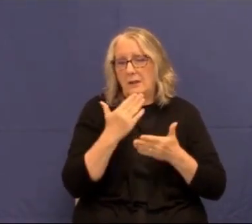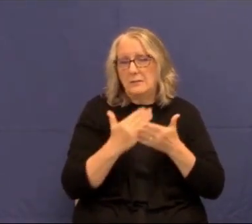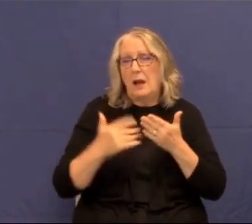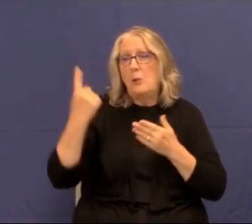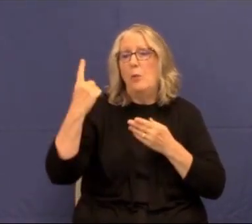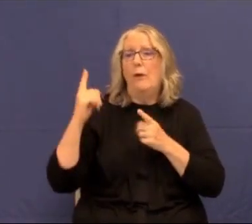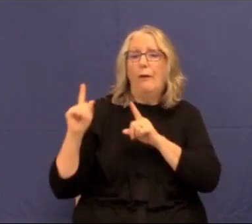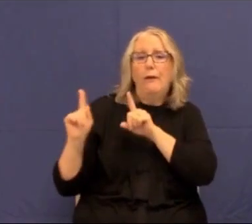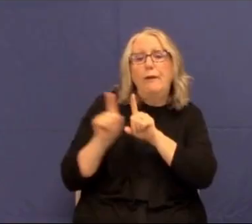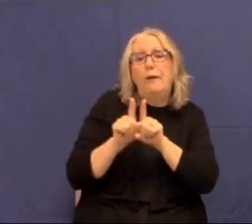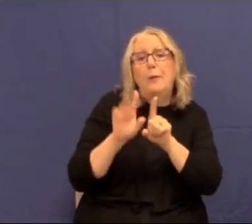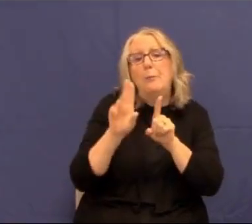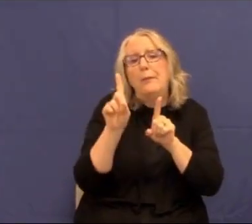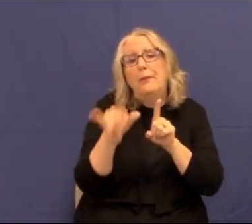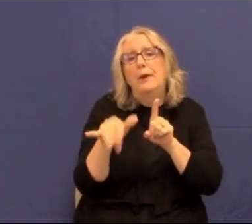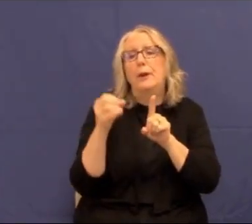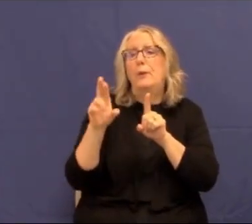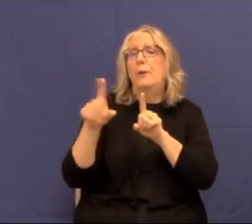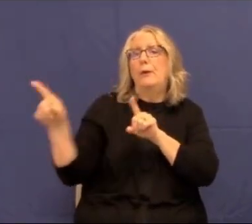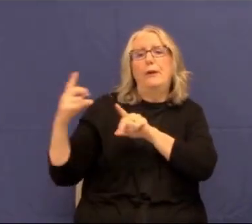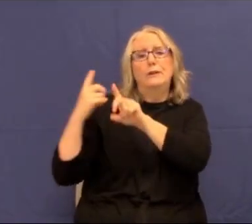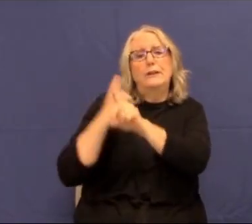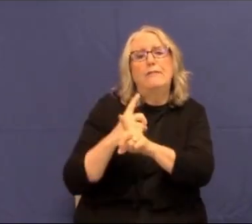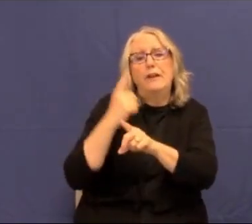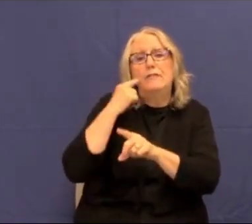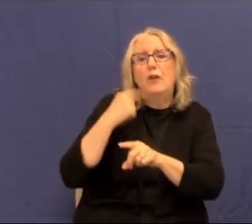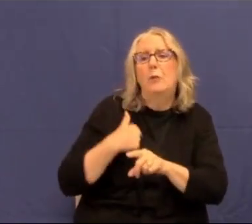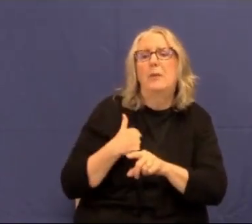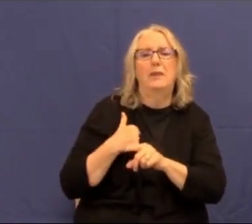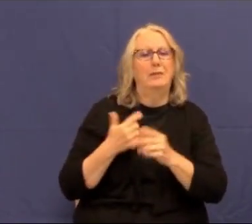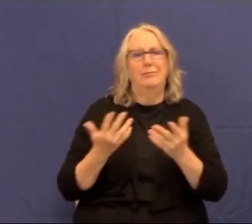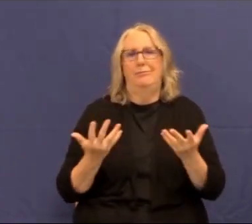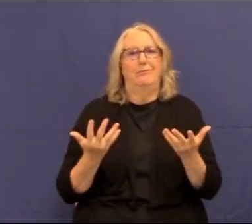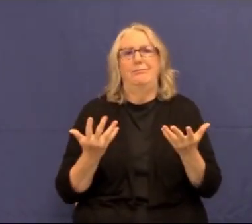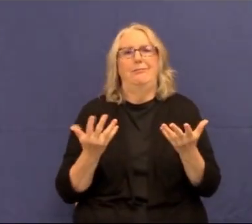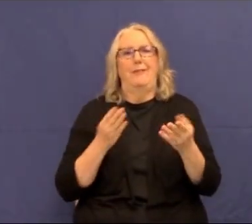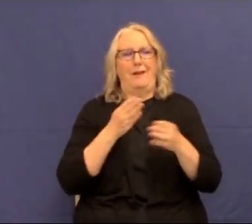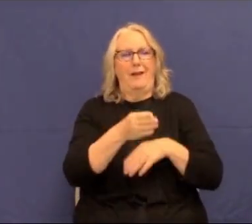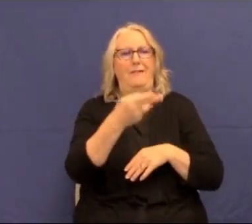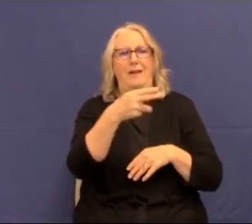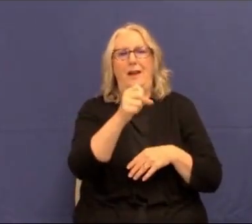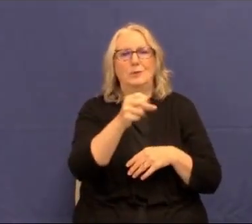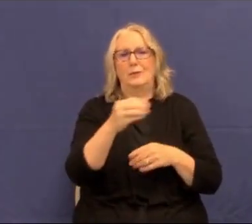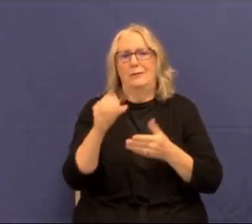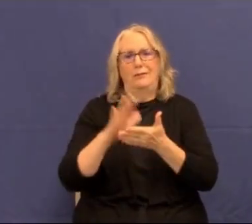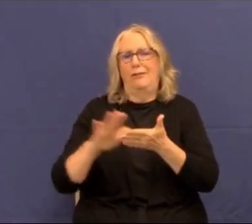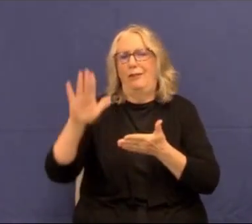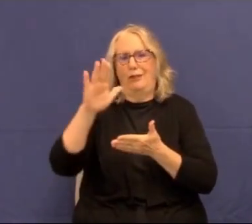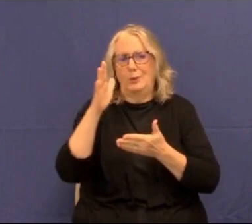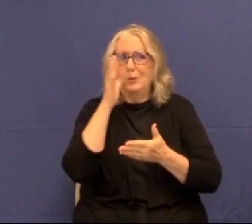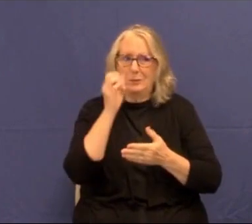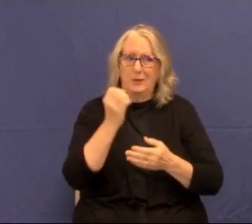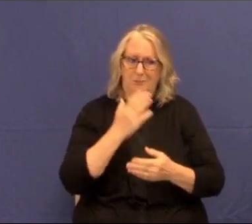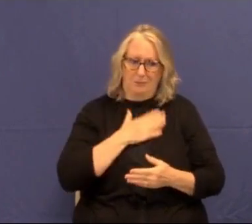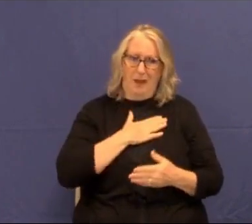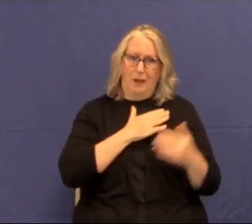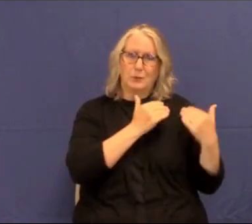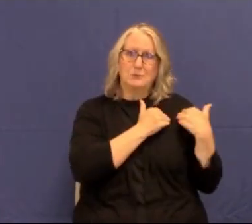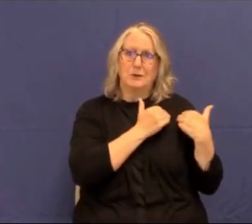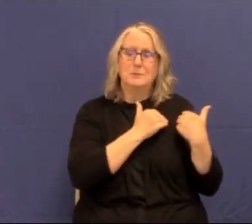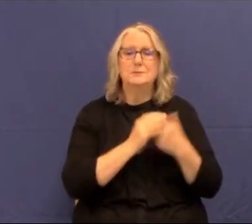somebody to, be my buddy or to defend me, after high school and after